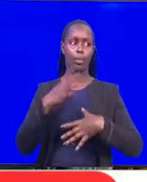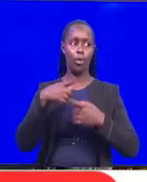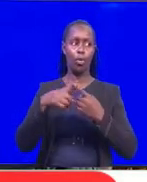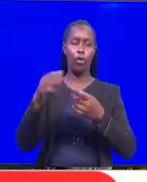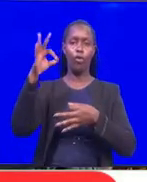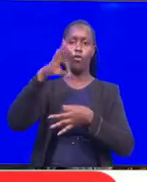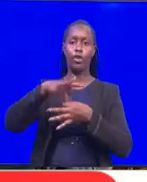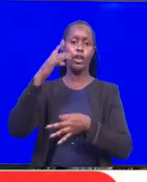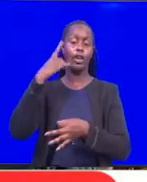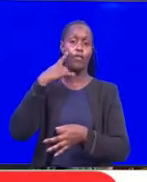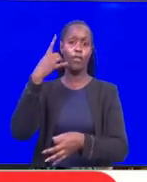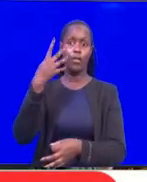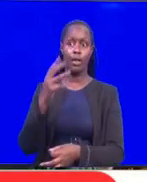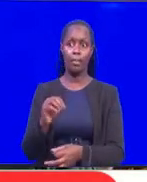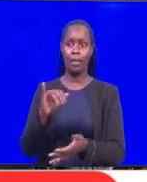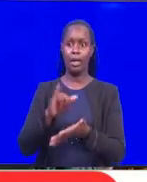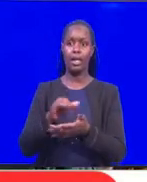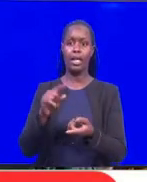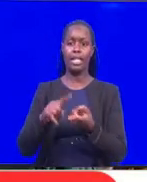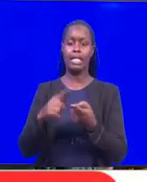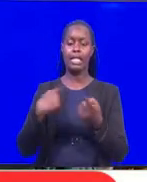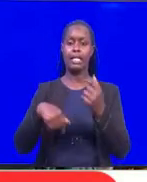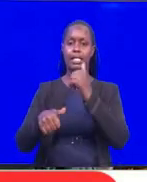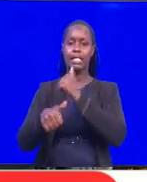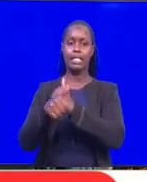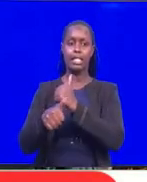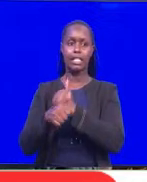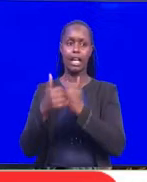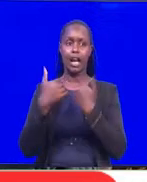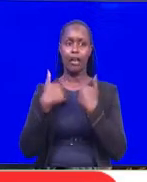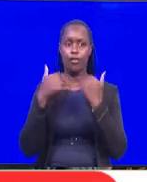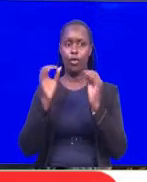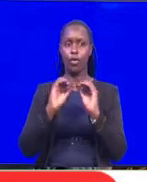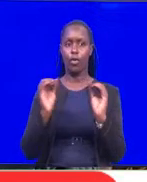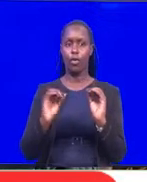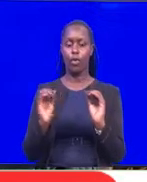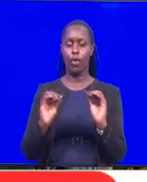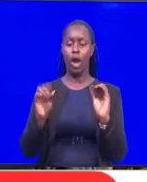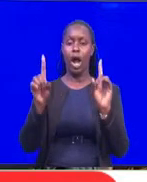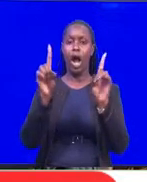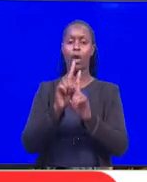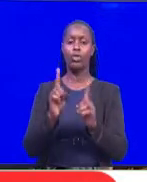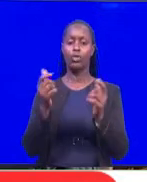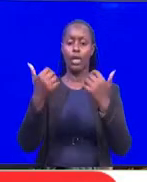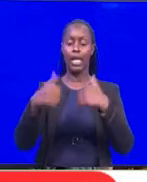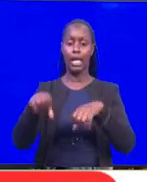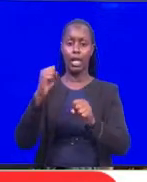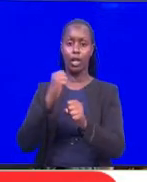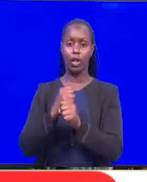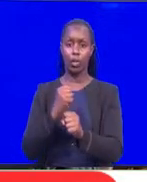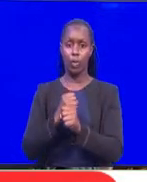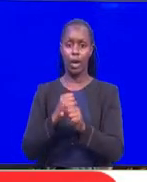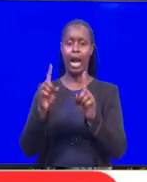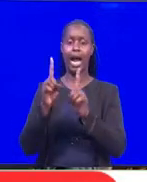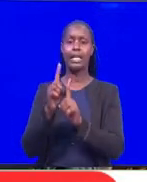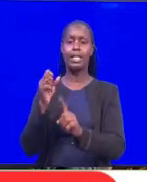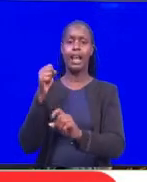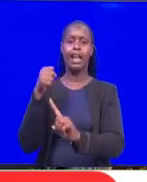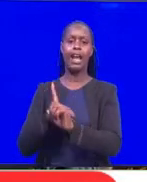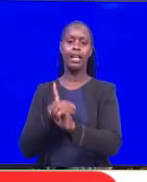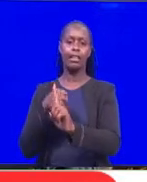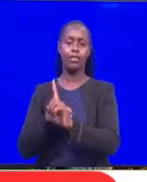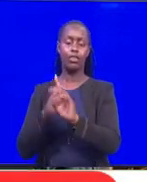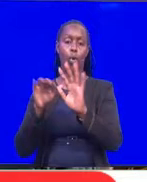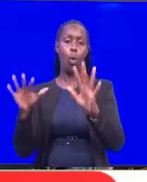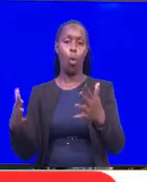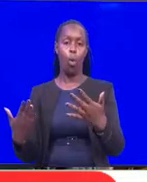life is not in danger in any way and that it is not related to any of the work he does, either as an activist or a